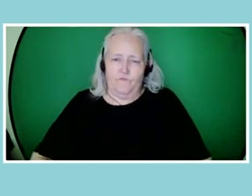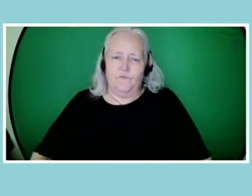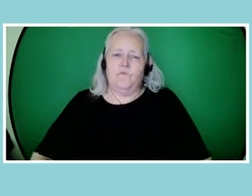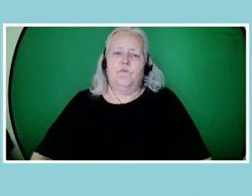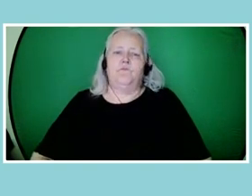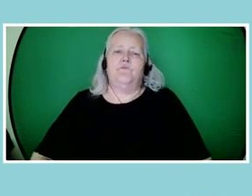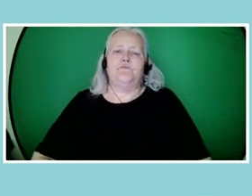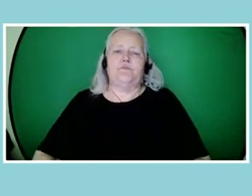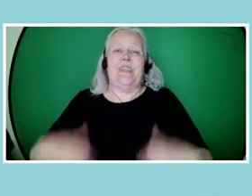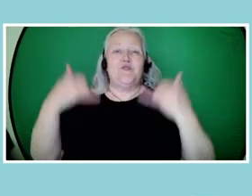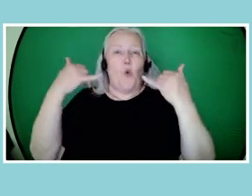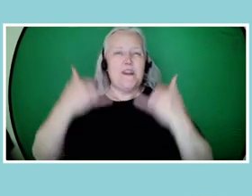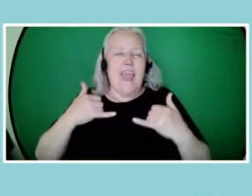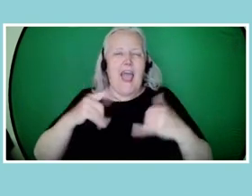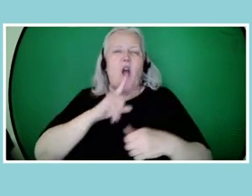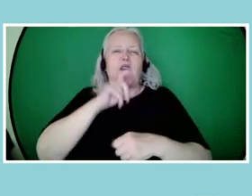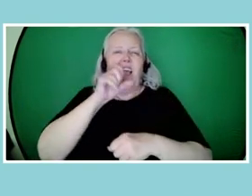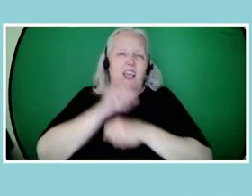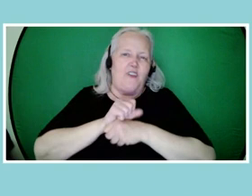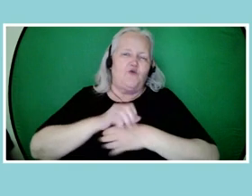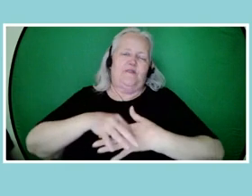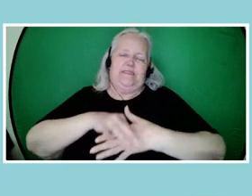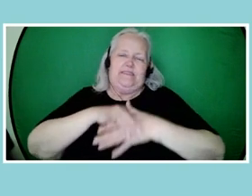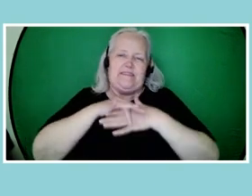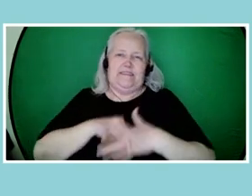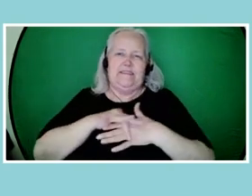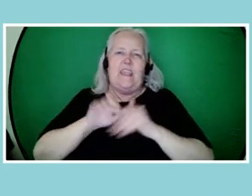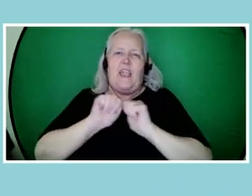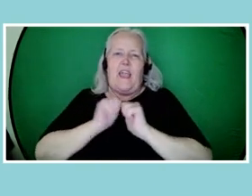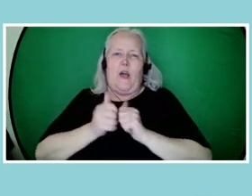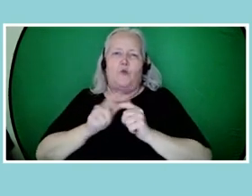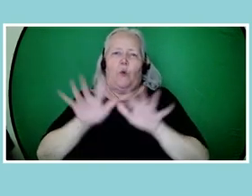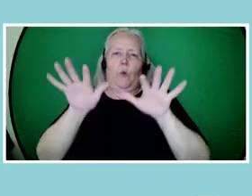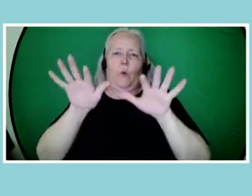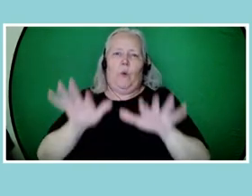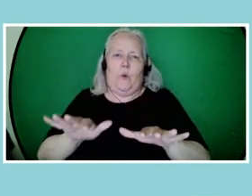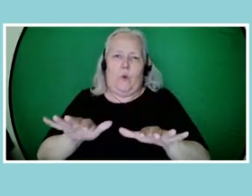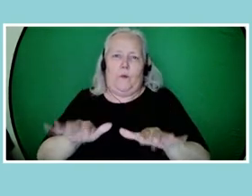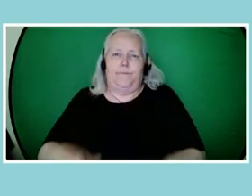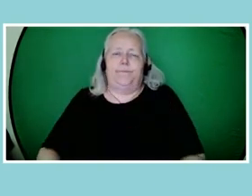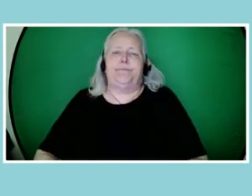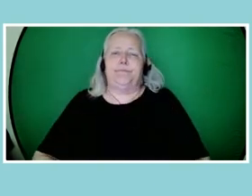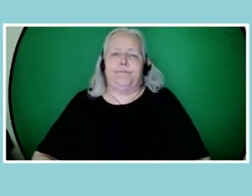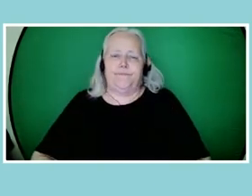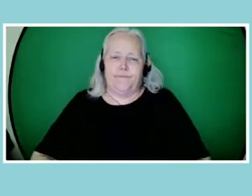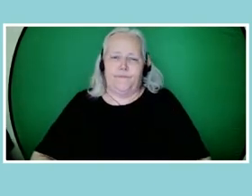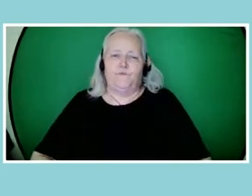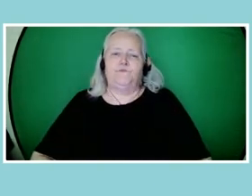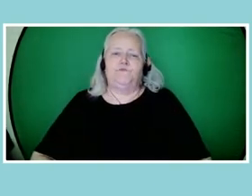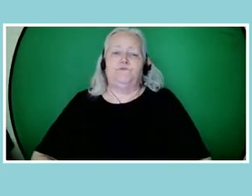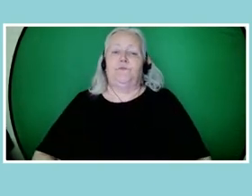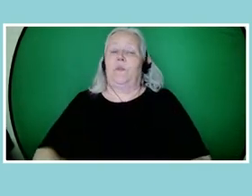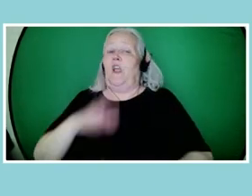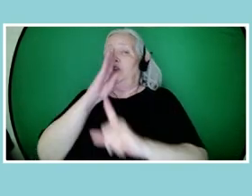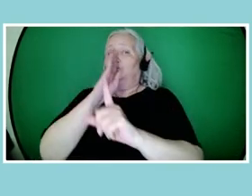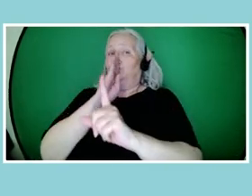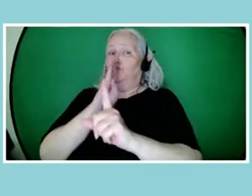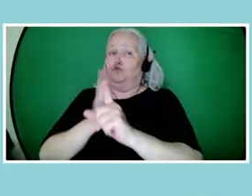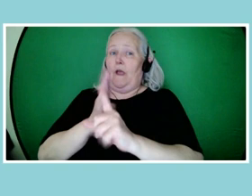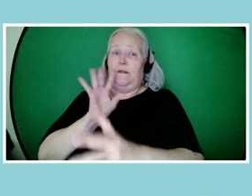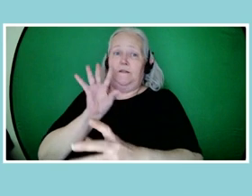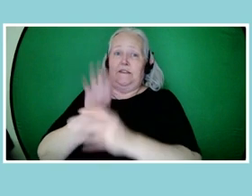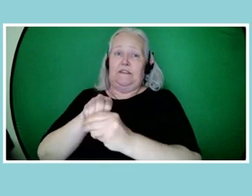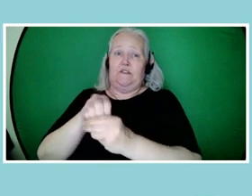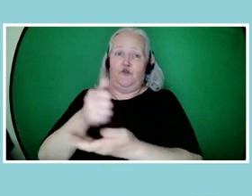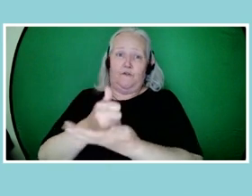meat and potatoes of de-escalation. So direct intervention, right? Something